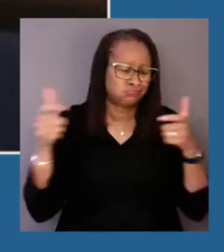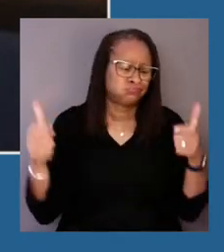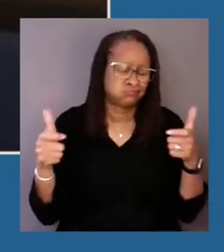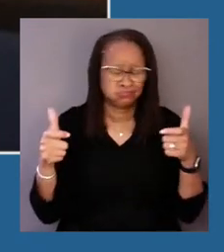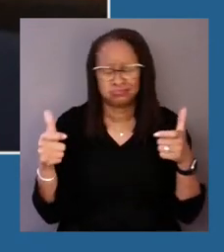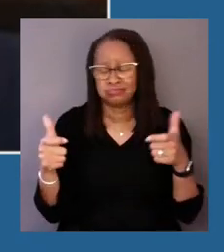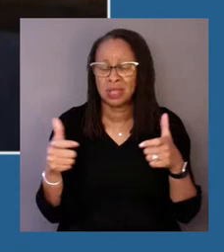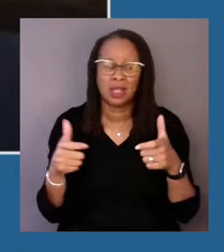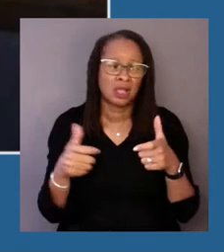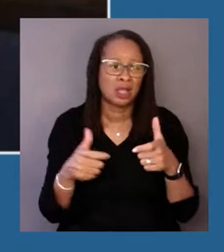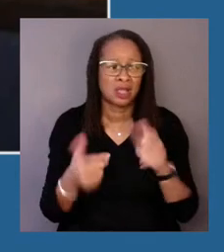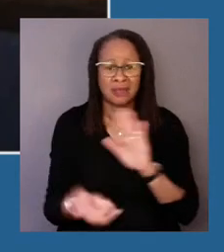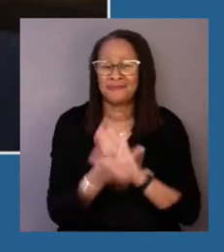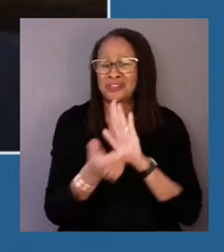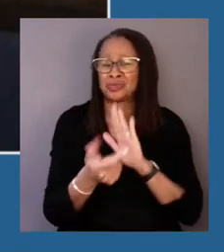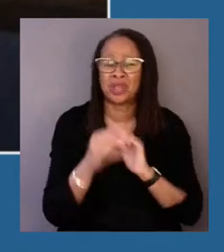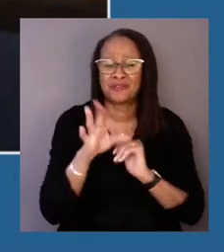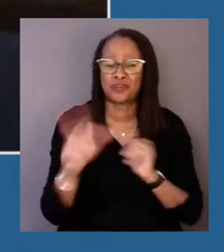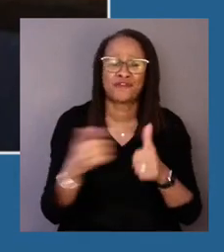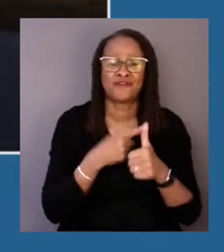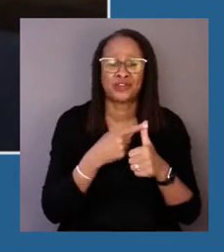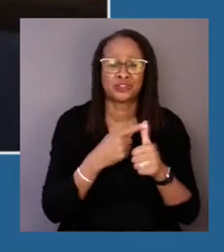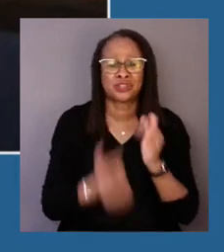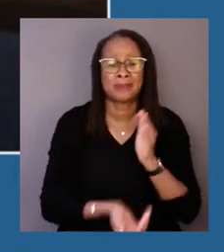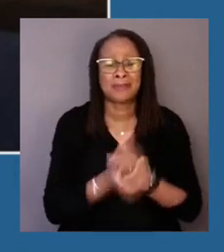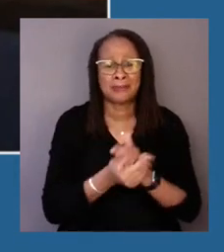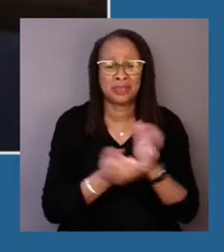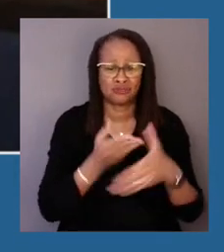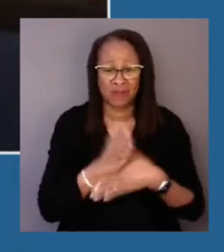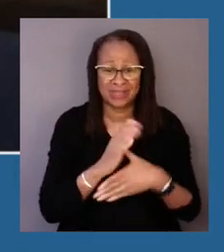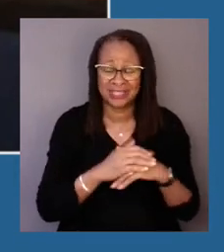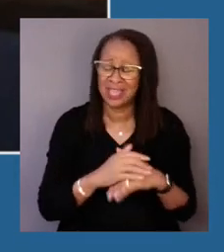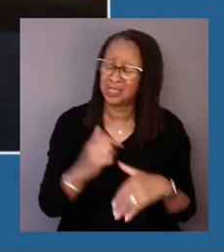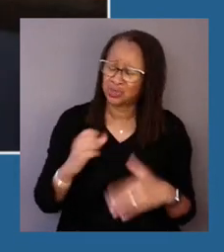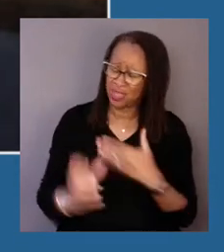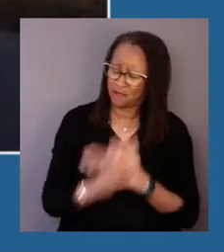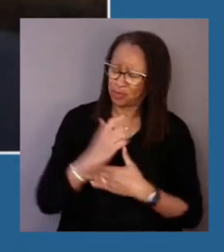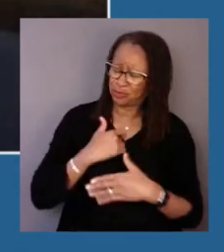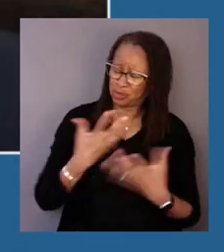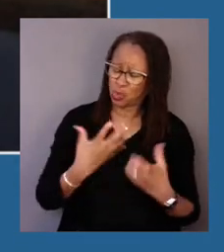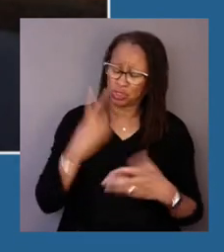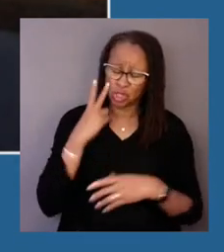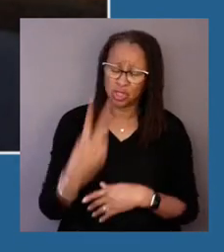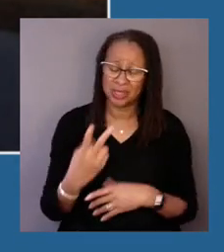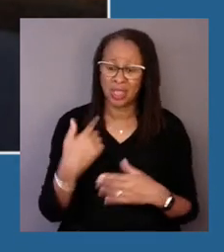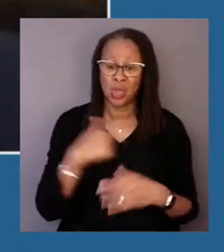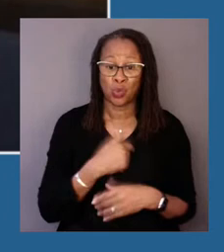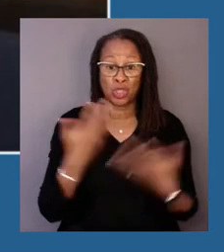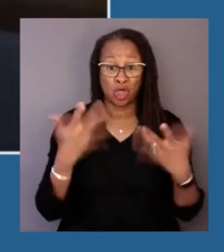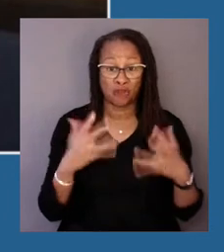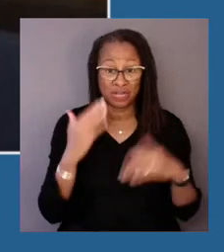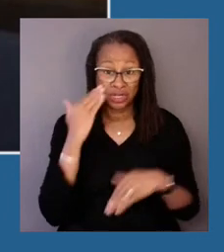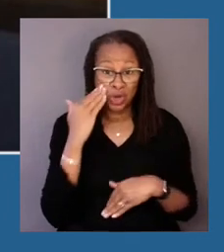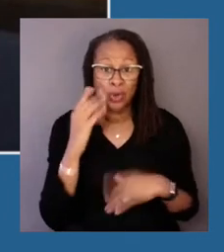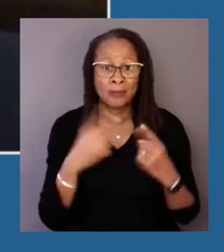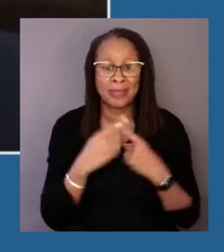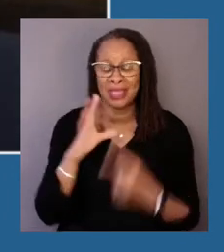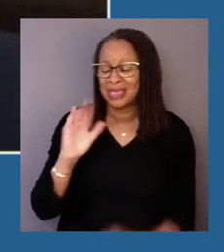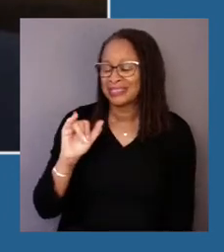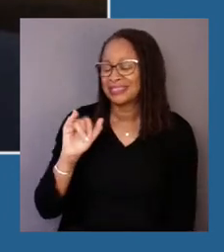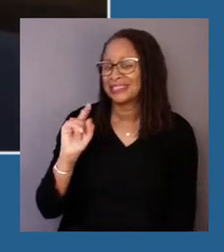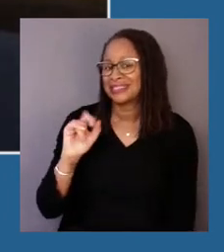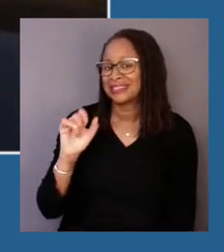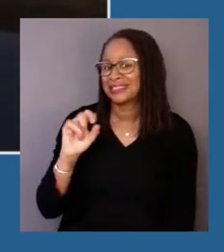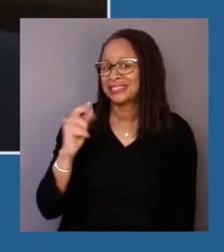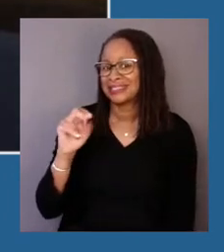rights. And I so that made me want to look at, you know, okay, what we all kind of know about Citizens United in 2010, but